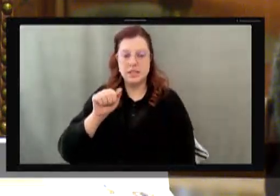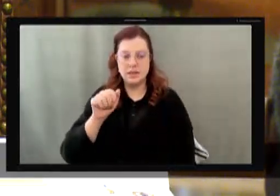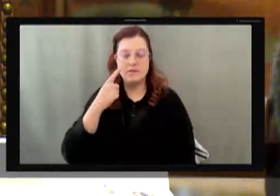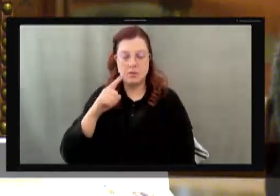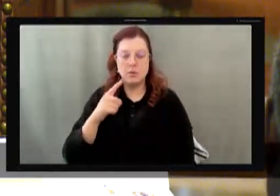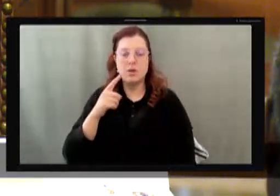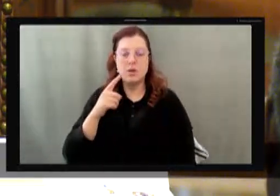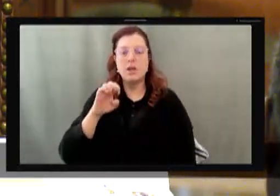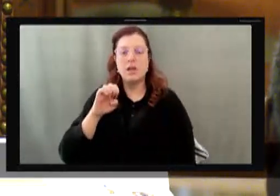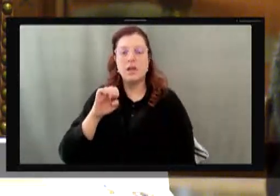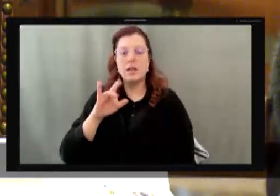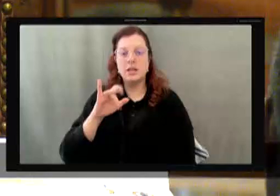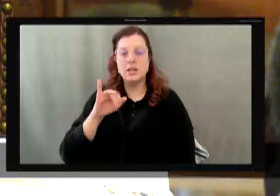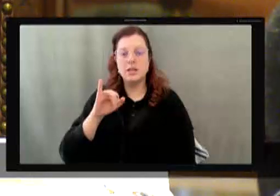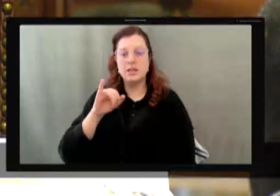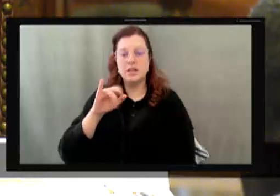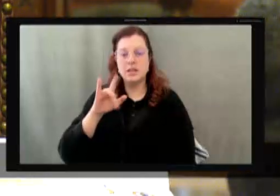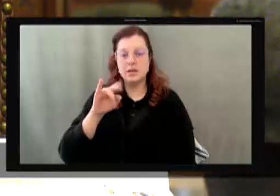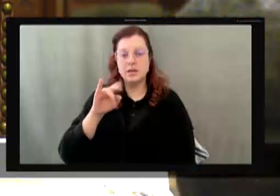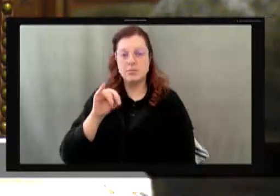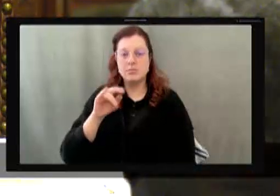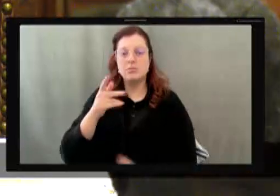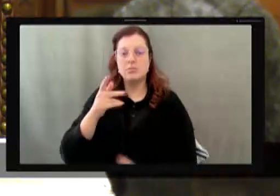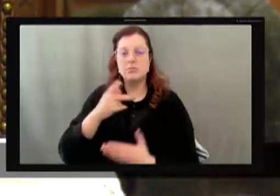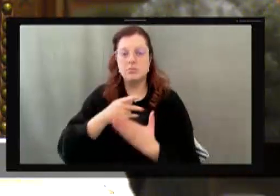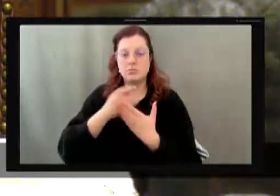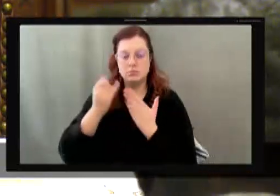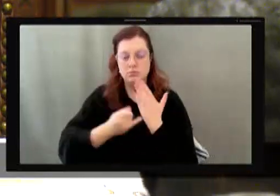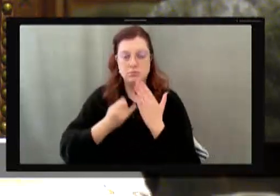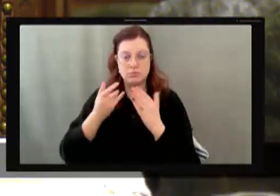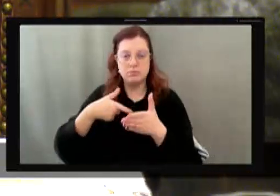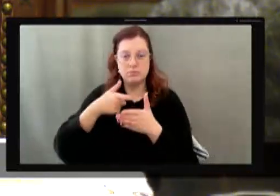project at an amount not to exceed